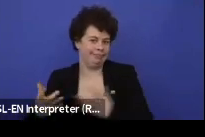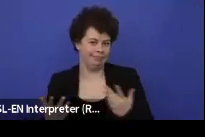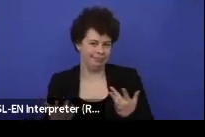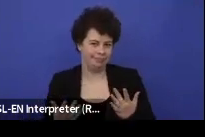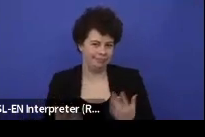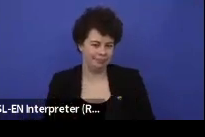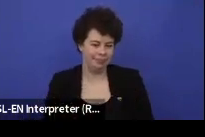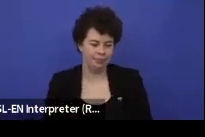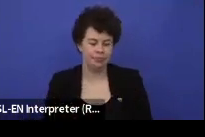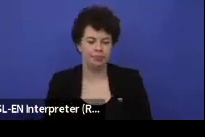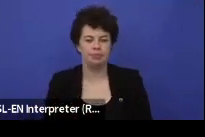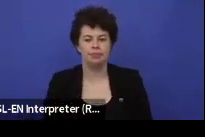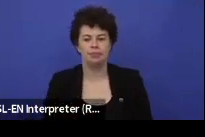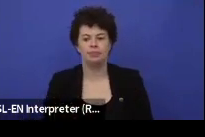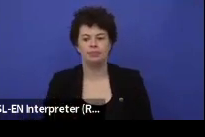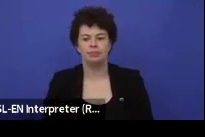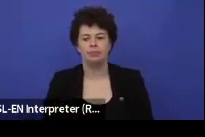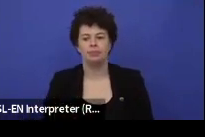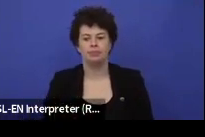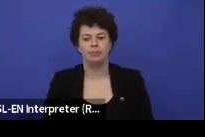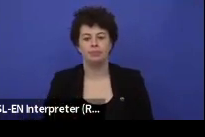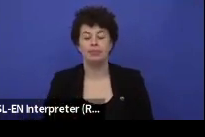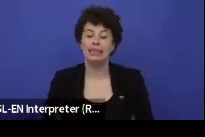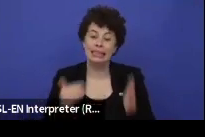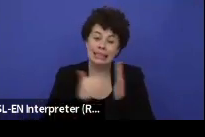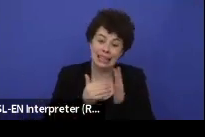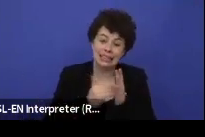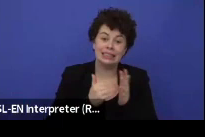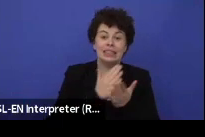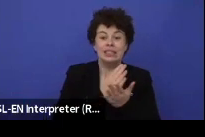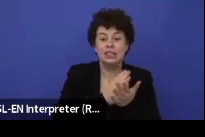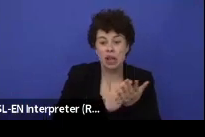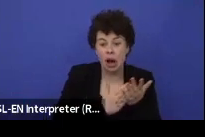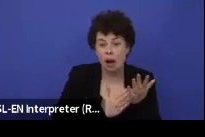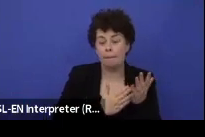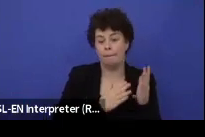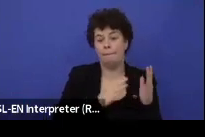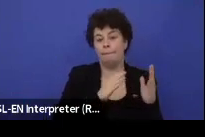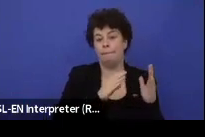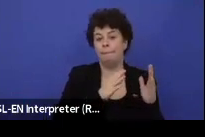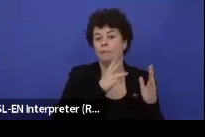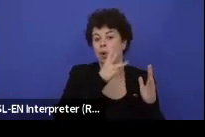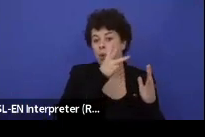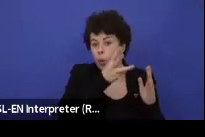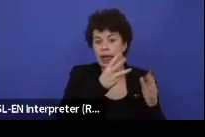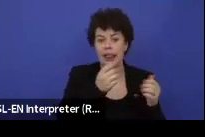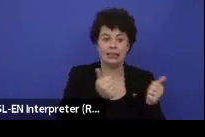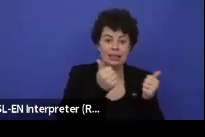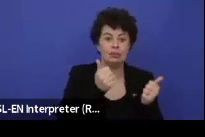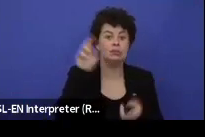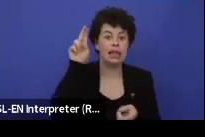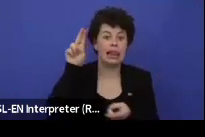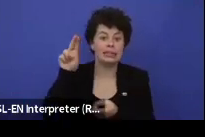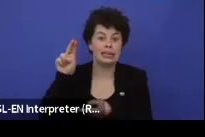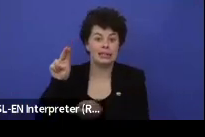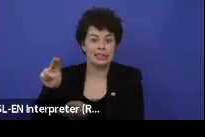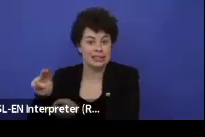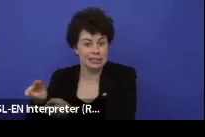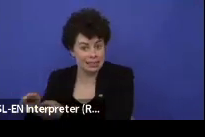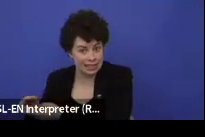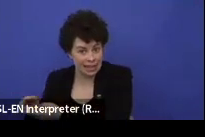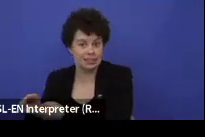menopause. So yes, some of them will taper off and will resolve themselves, for want of a better